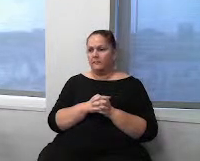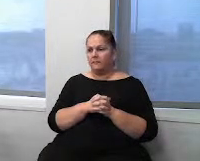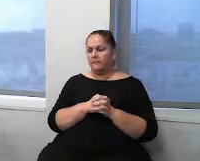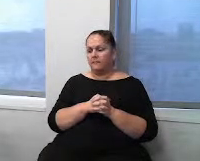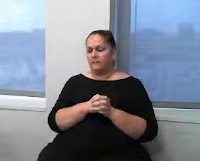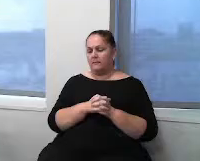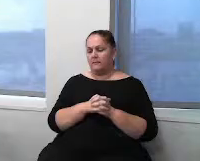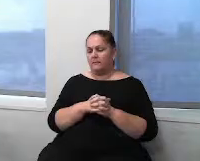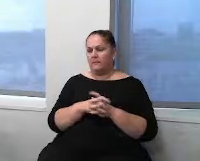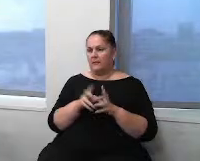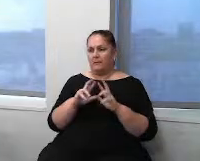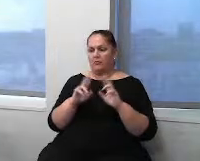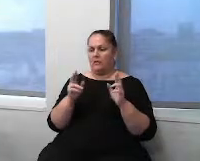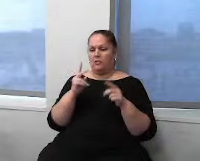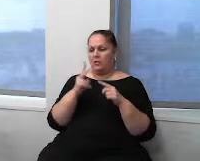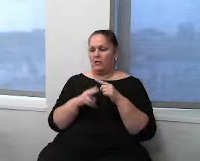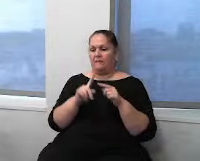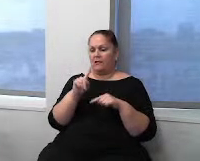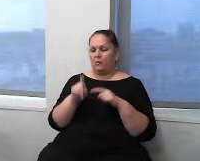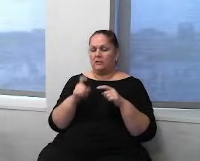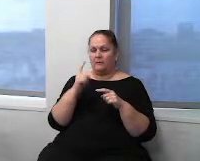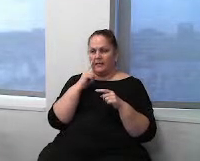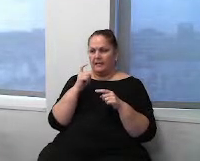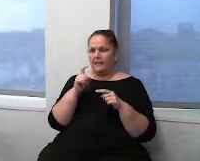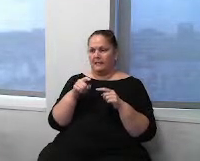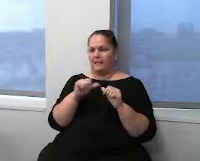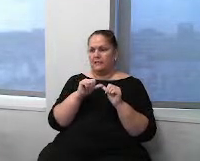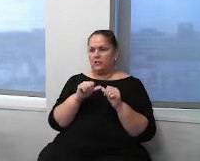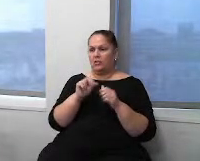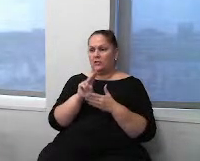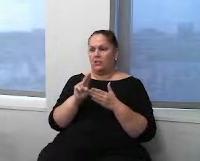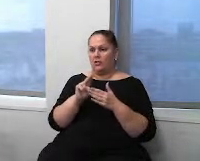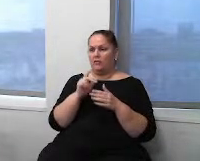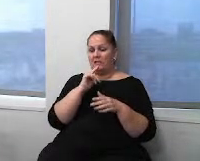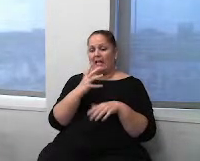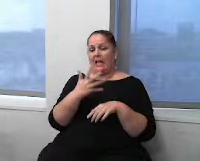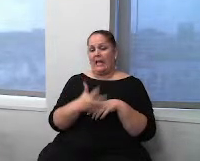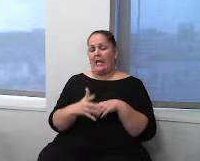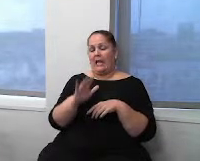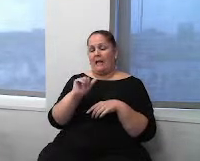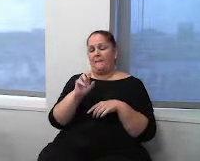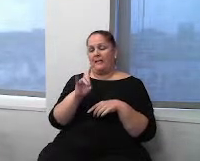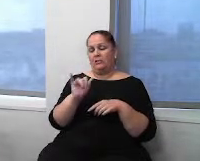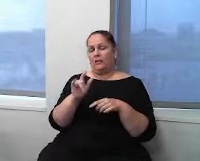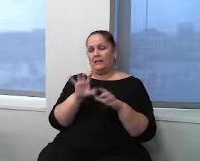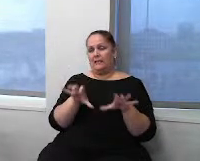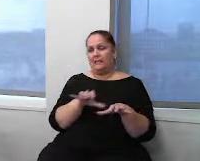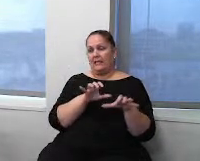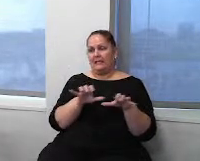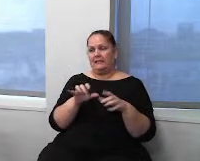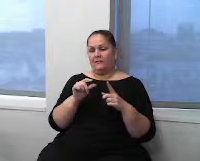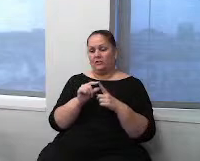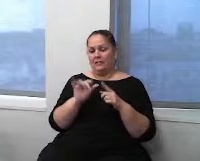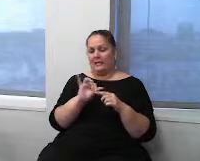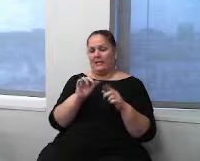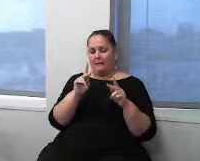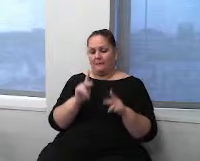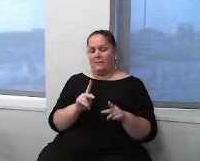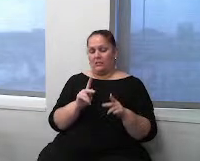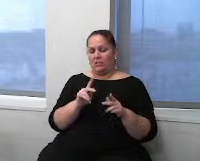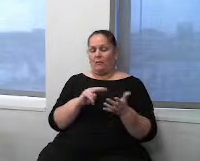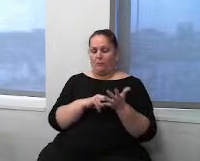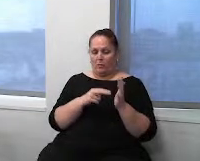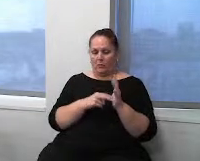I'm about ready to cut off the questions, because I think this constant use of abandon as an active term, as